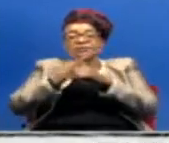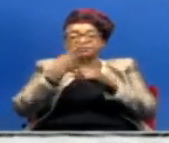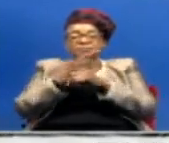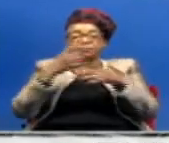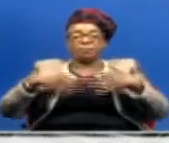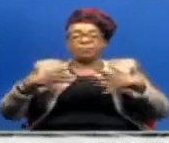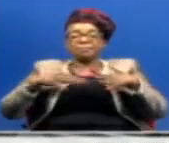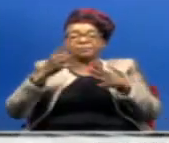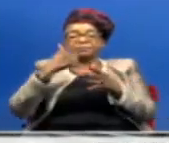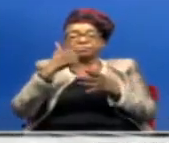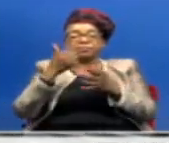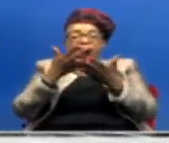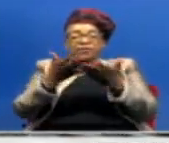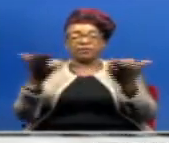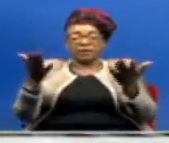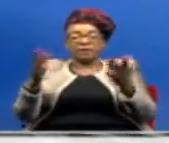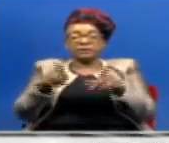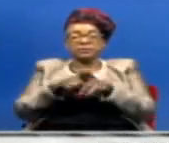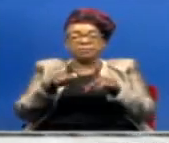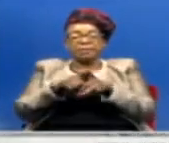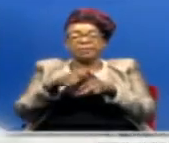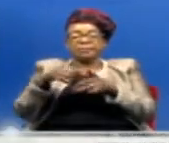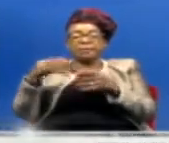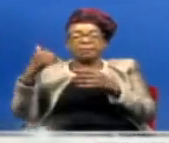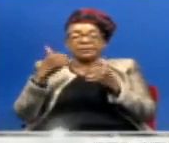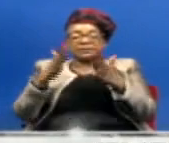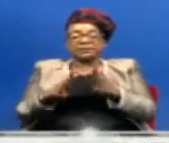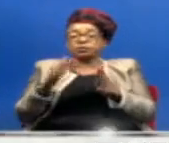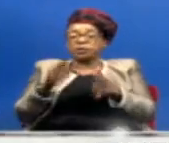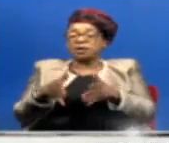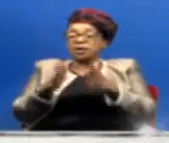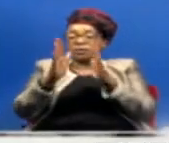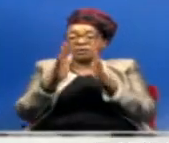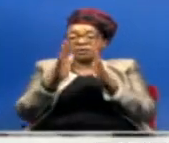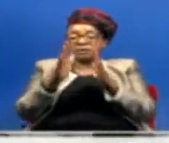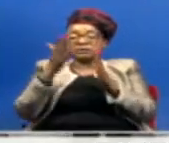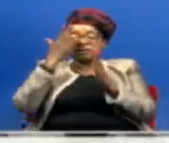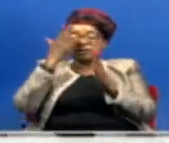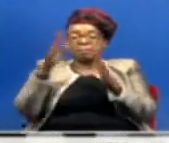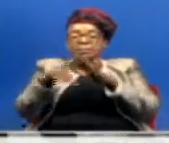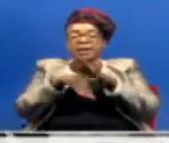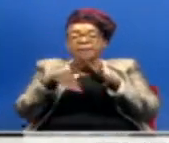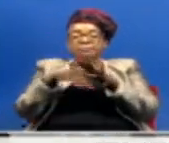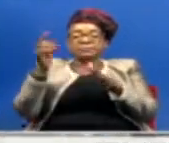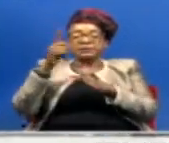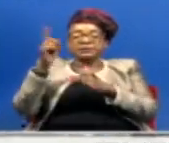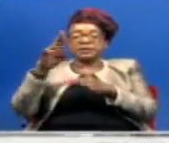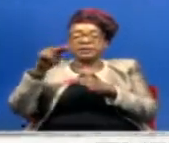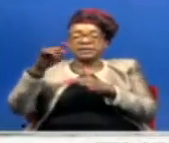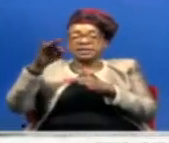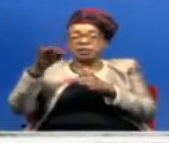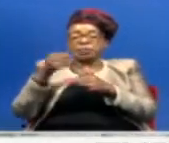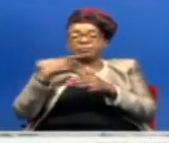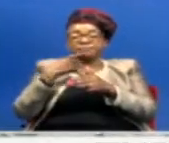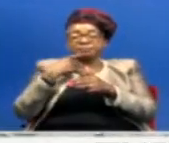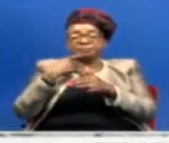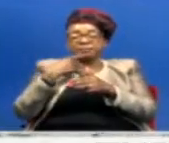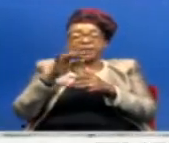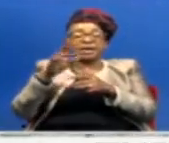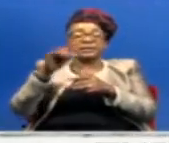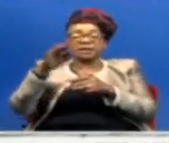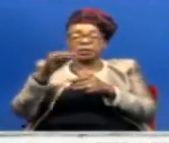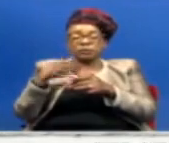well as dead motorists and passengers on a highway. Israel Prime Minister Benjamin Netanyahu said Israel was at war and vowed that